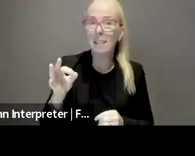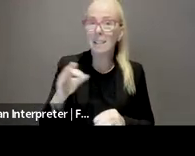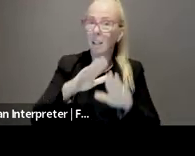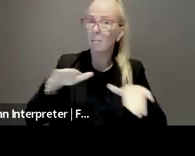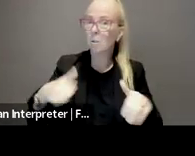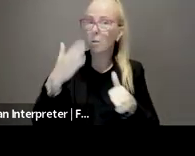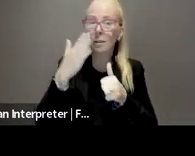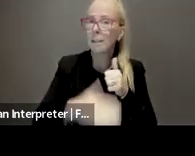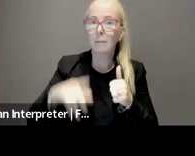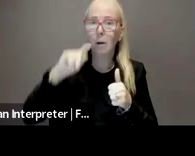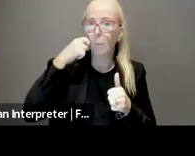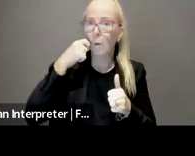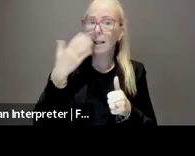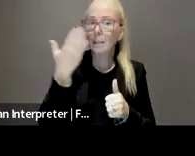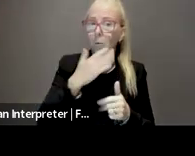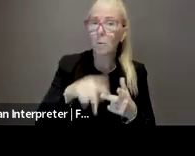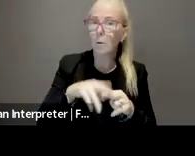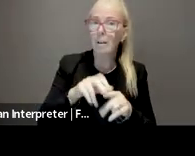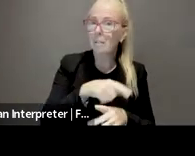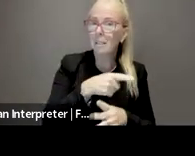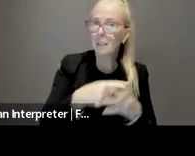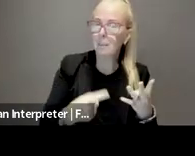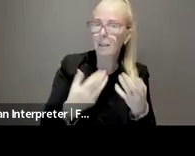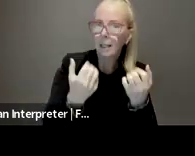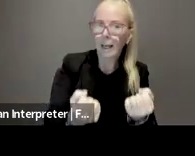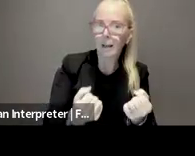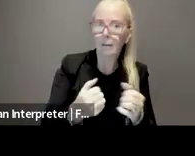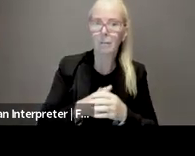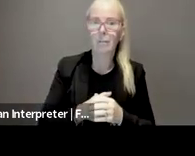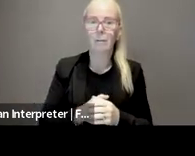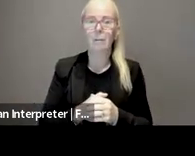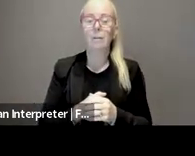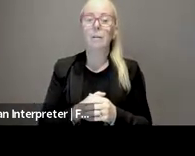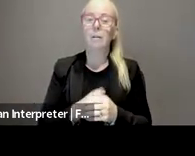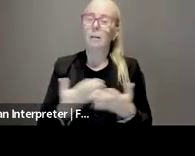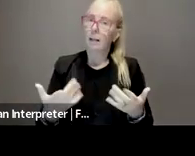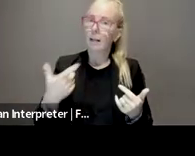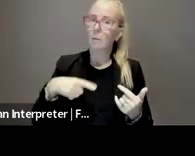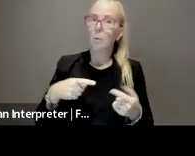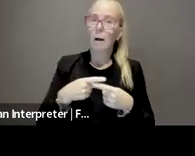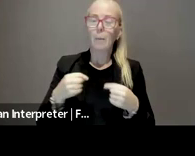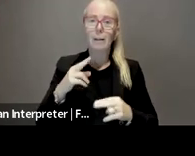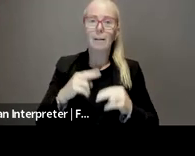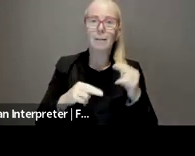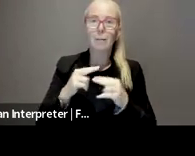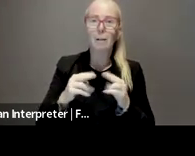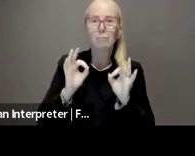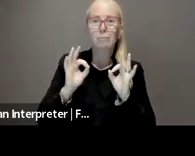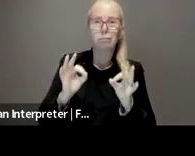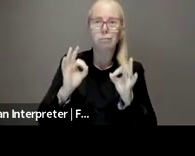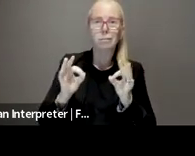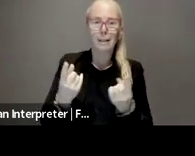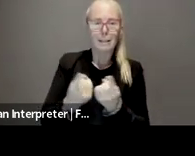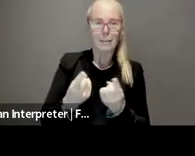report feeling unhappy. Hence, developing an assistive device to help them regain functional independence and participate